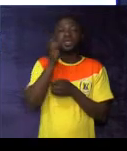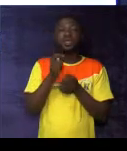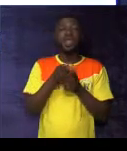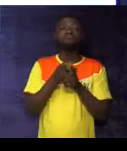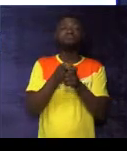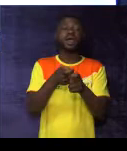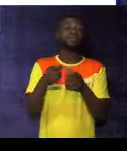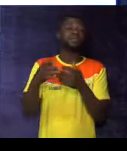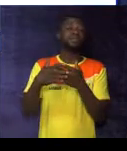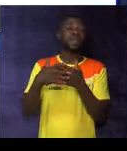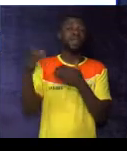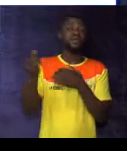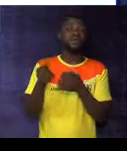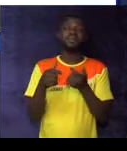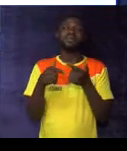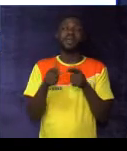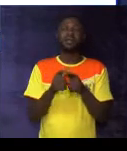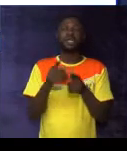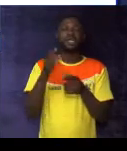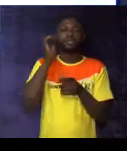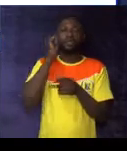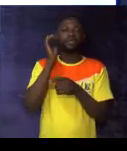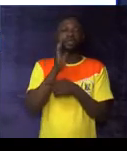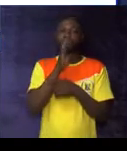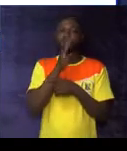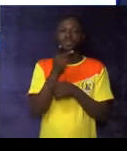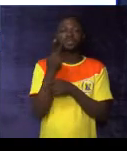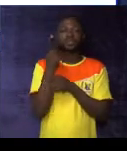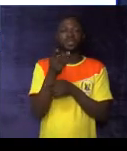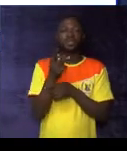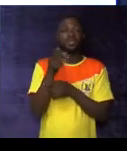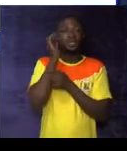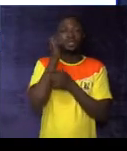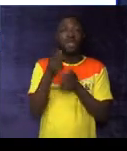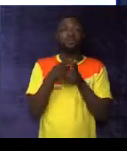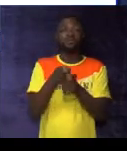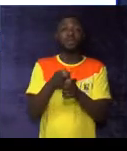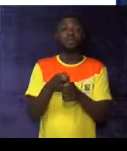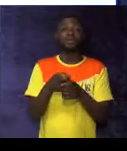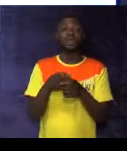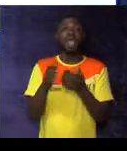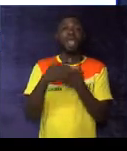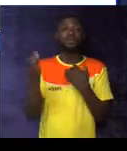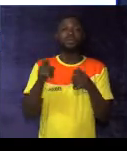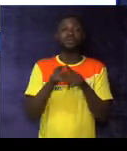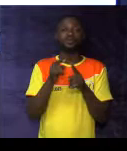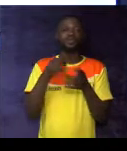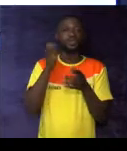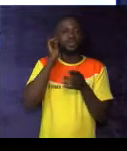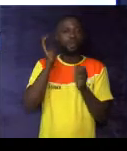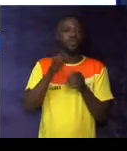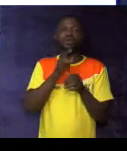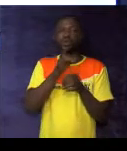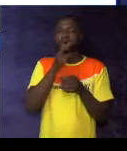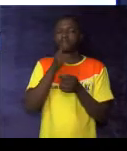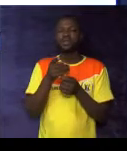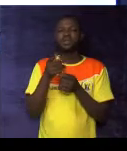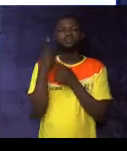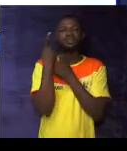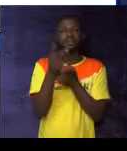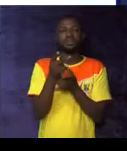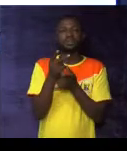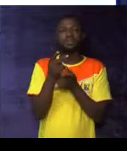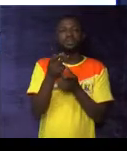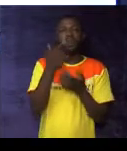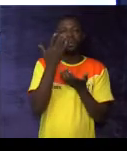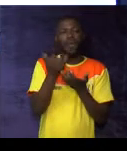He ran away lest he should be seen. He ran away lest he should be seen. Why did he